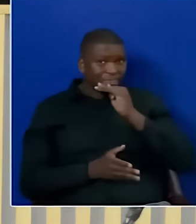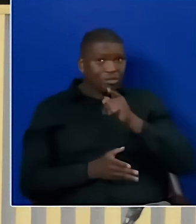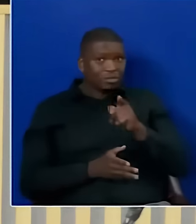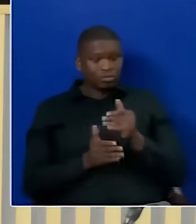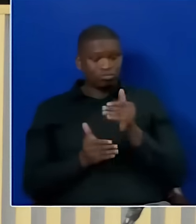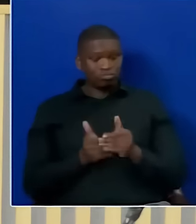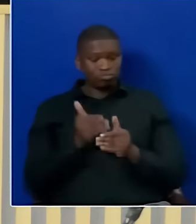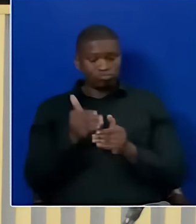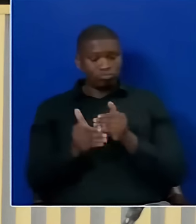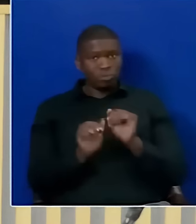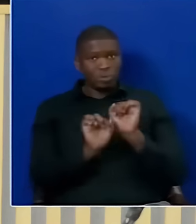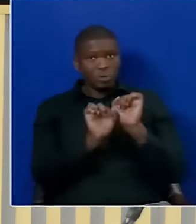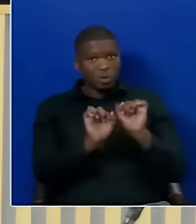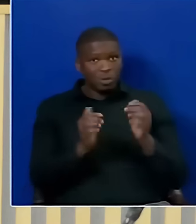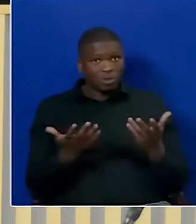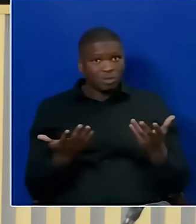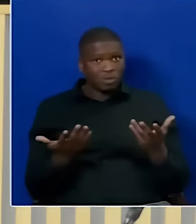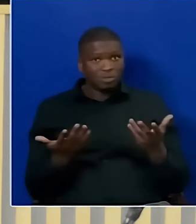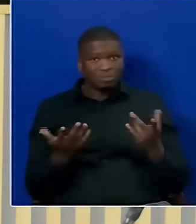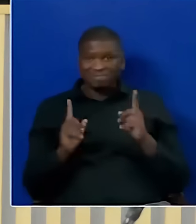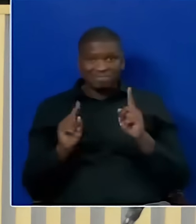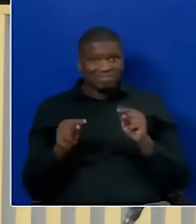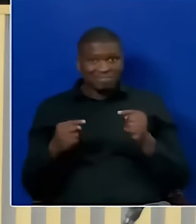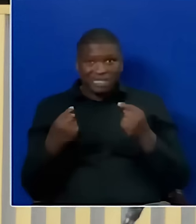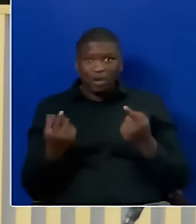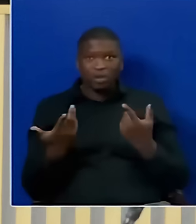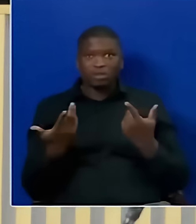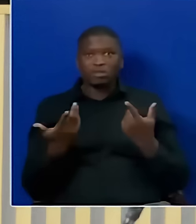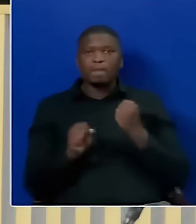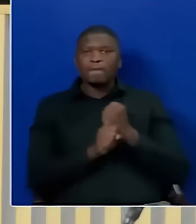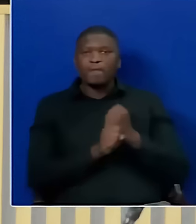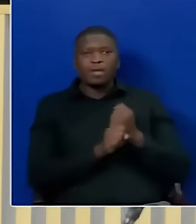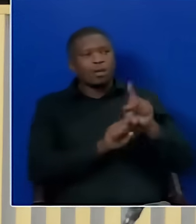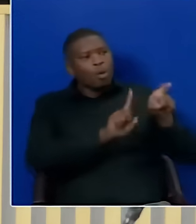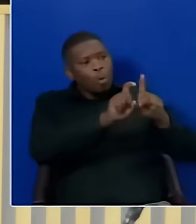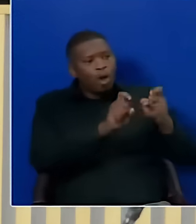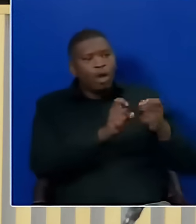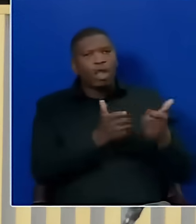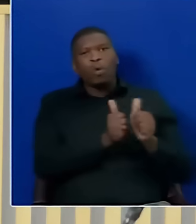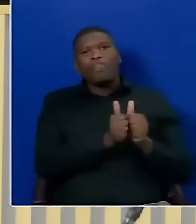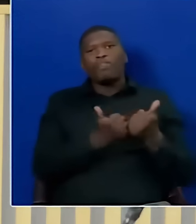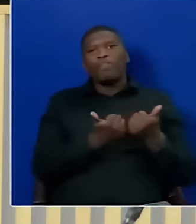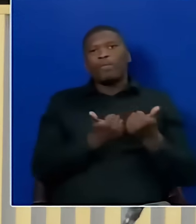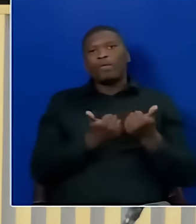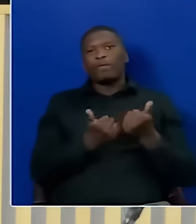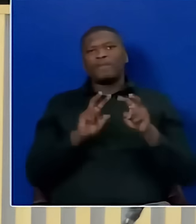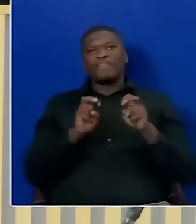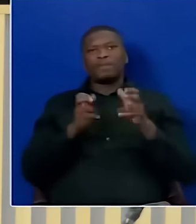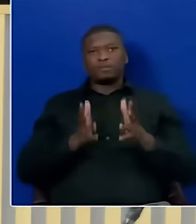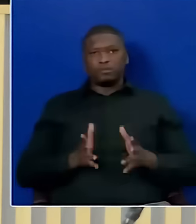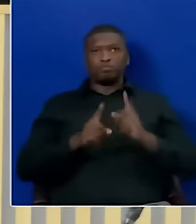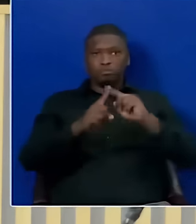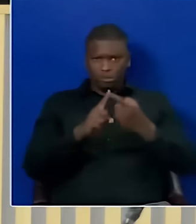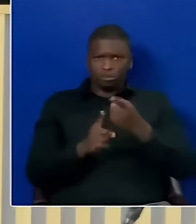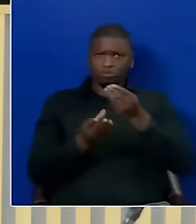do not permit for inquiry with the investigating officer? So let's assume what you've said is what happened in this